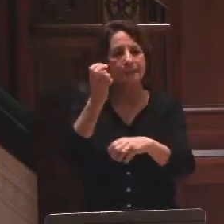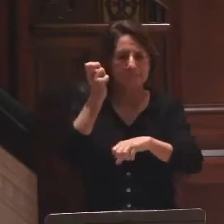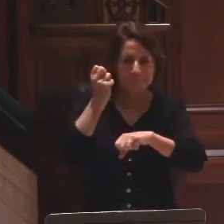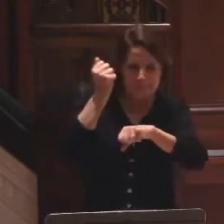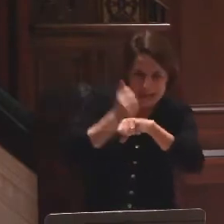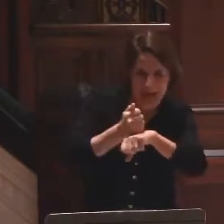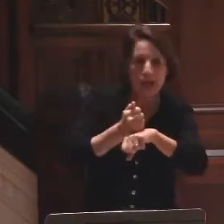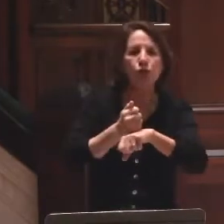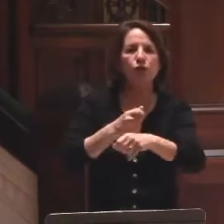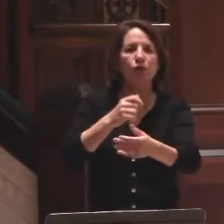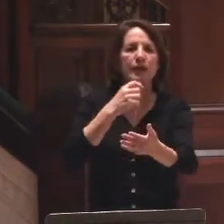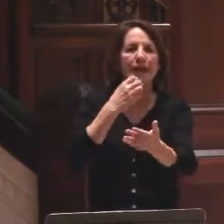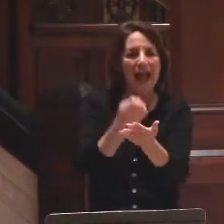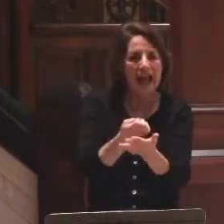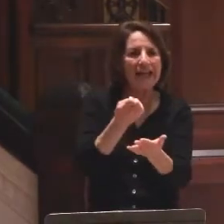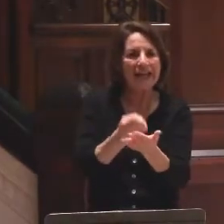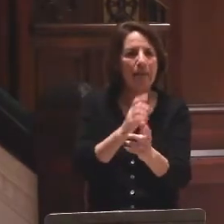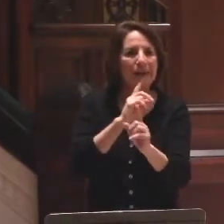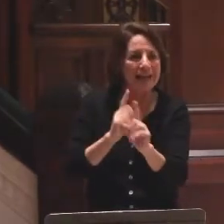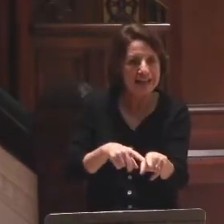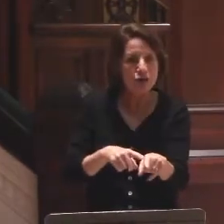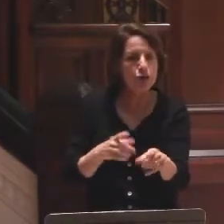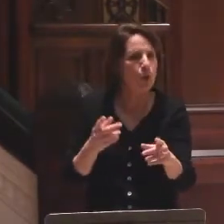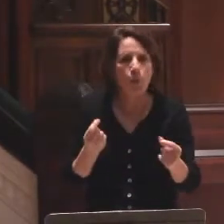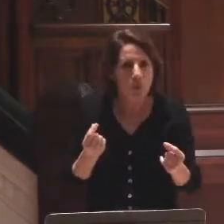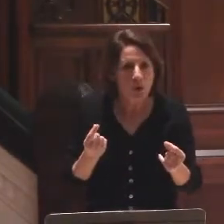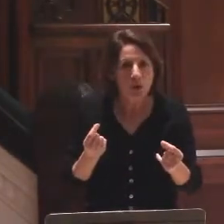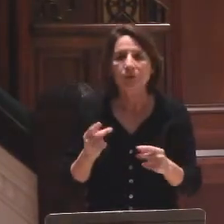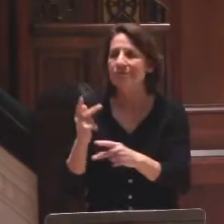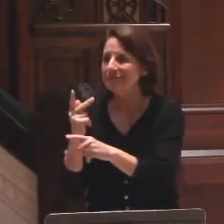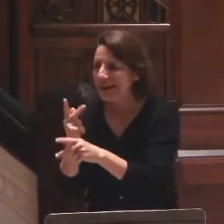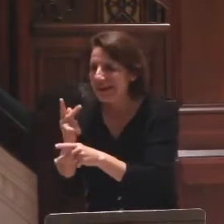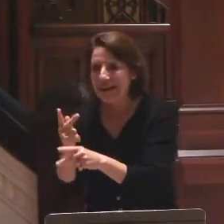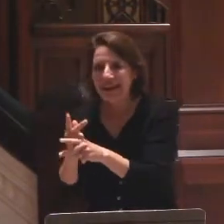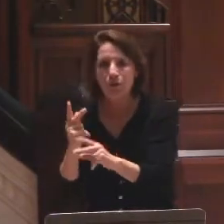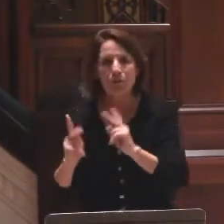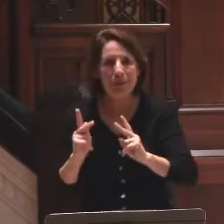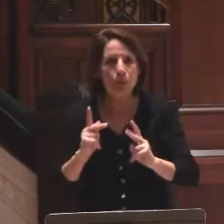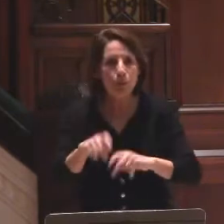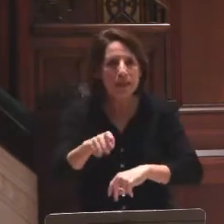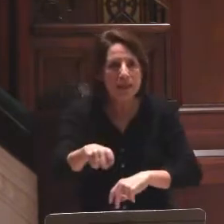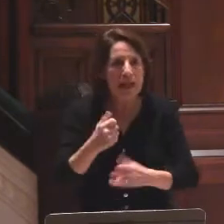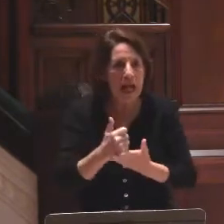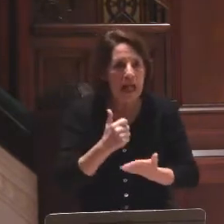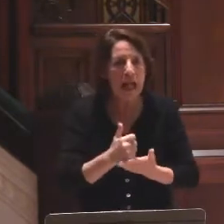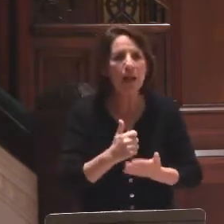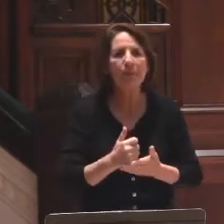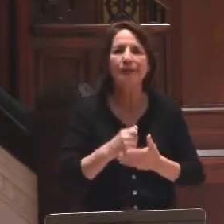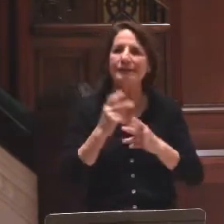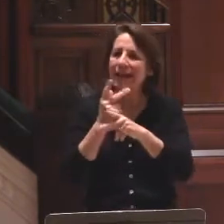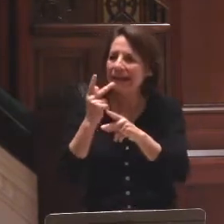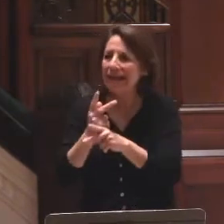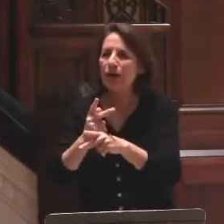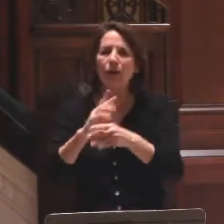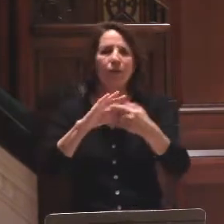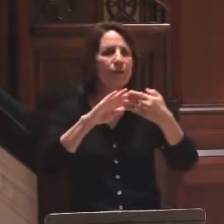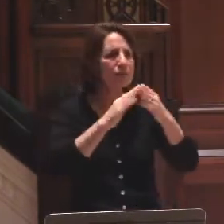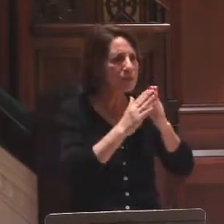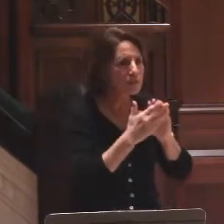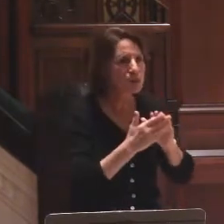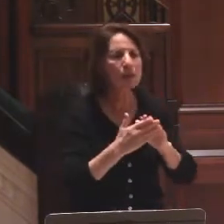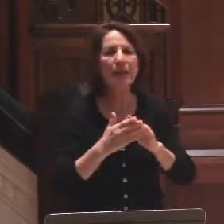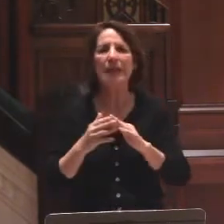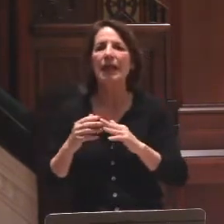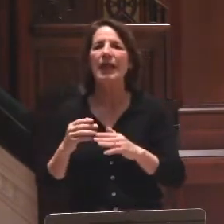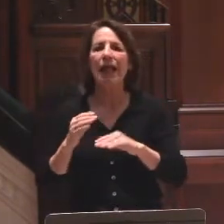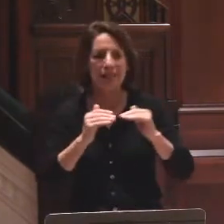we to do? Take care of the needy. Look out for your neighbor. Work for a more equitable society. Level the playing